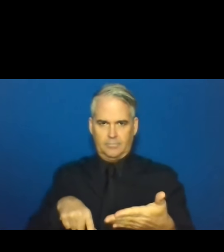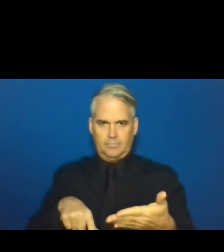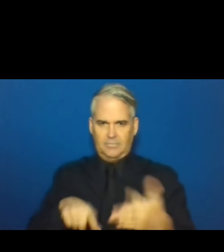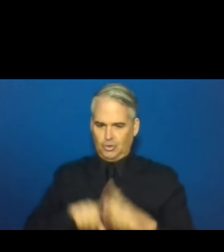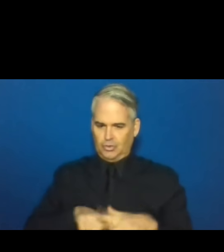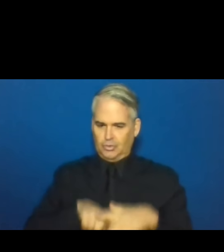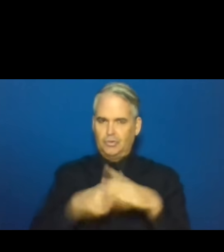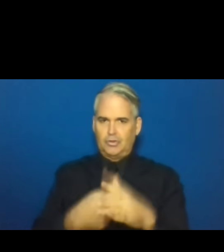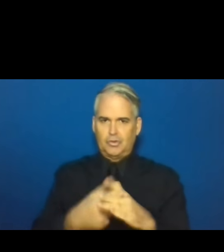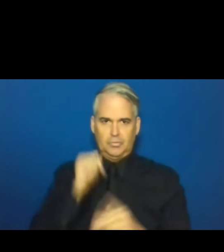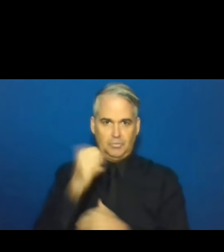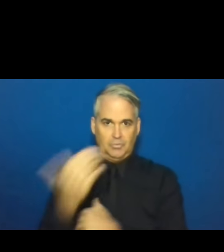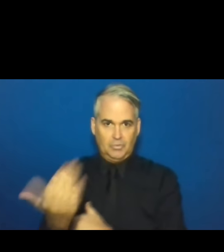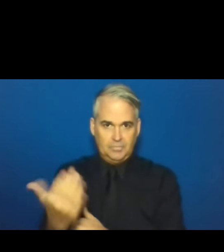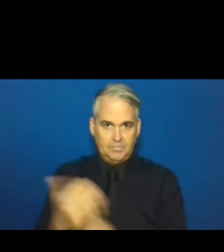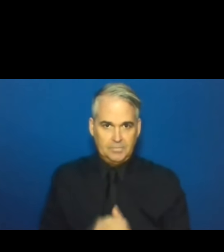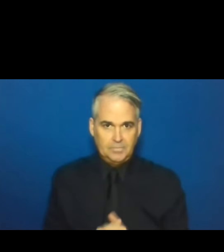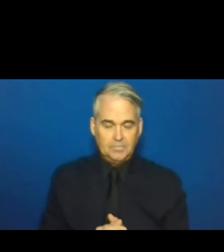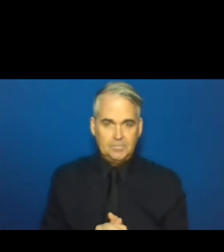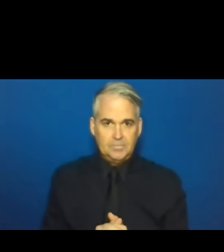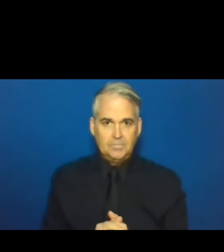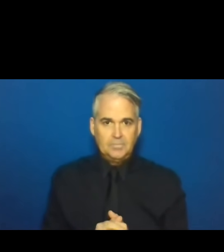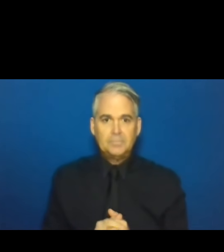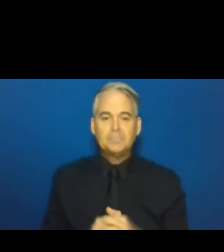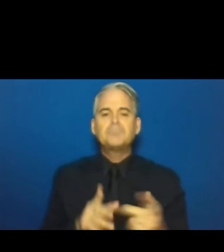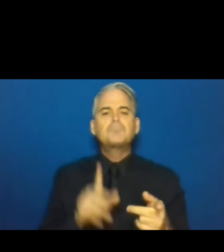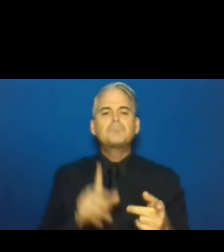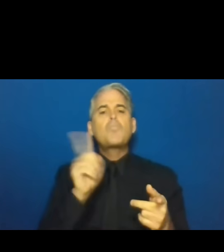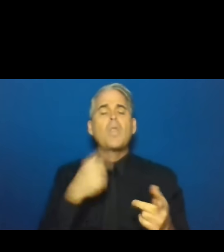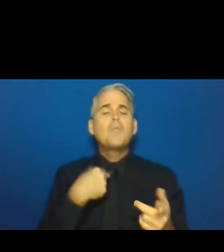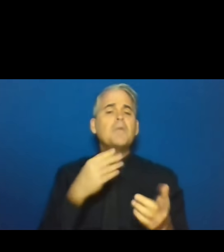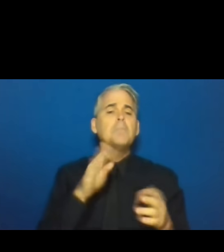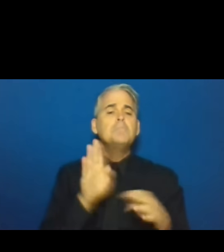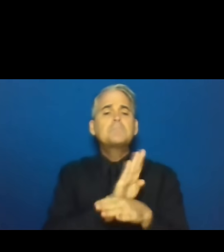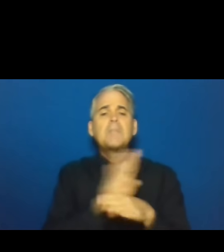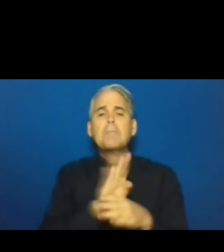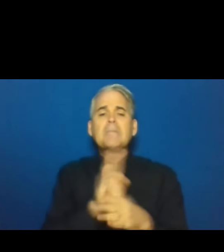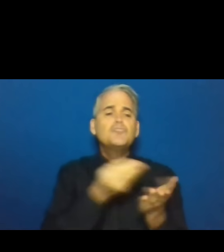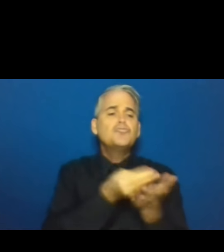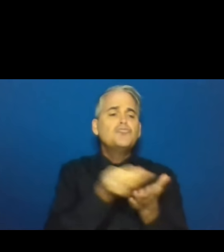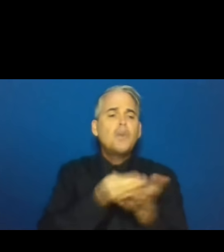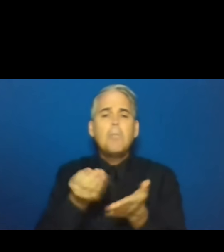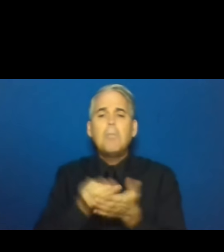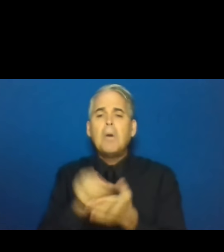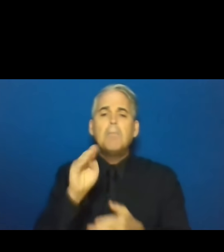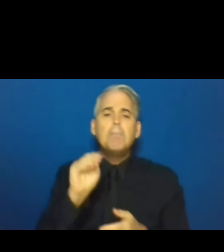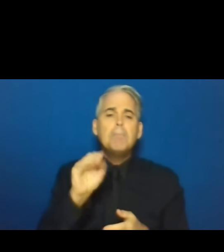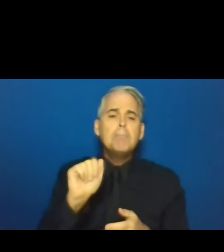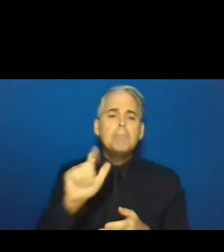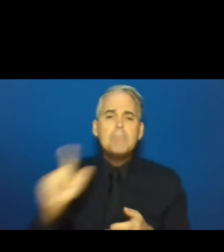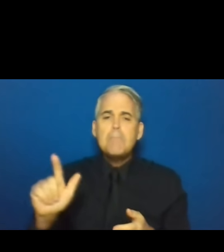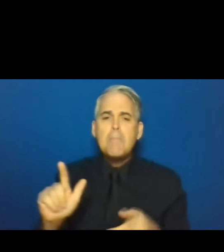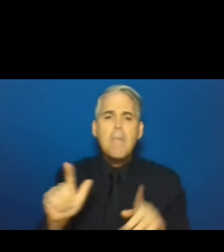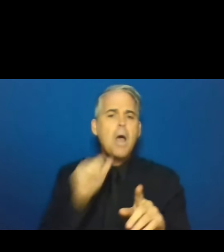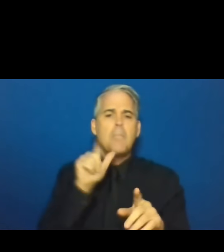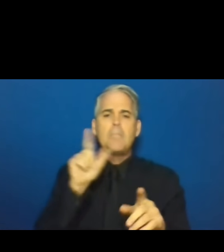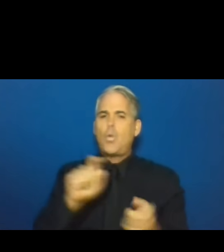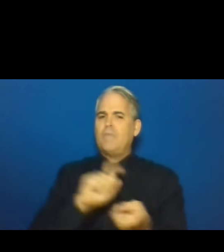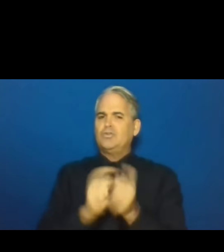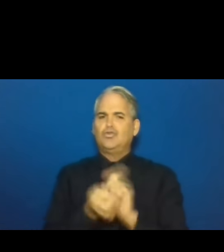tournaments. Retail establishments, including malls, will not have to change their capacity during the statewide